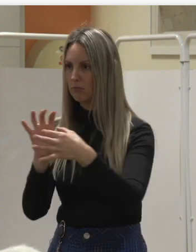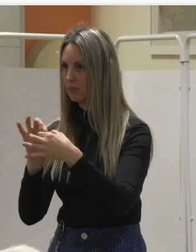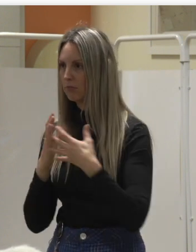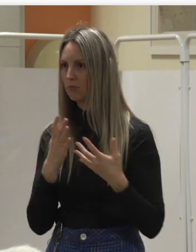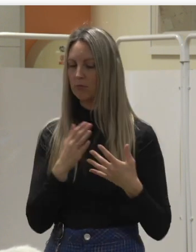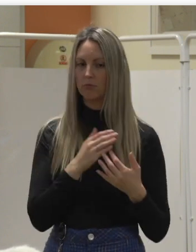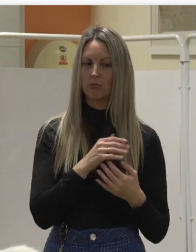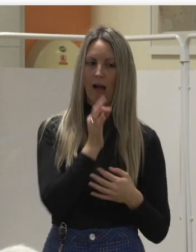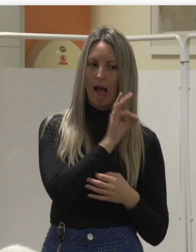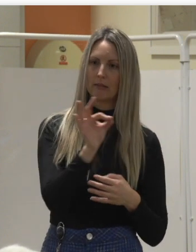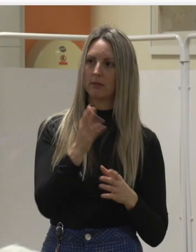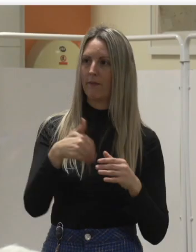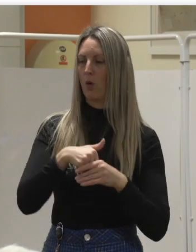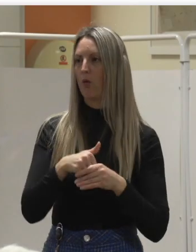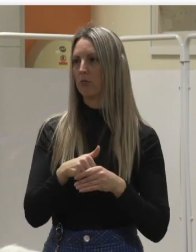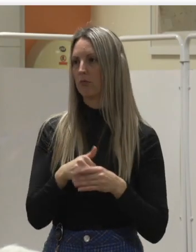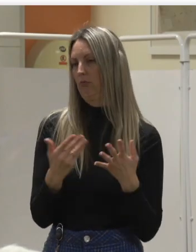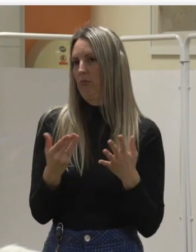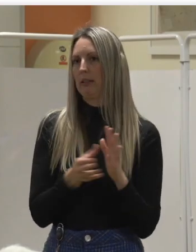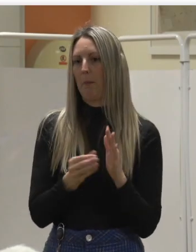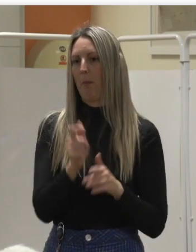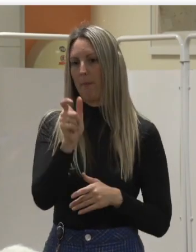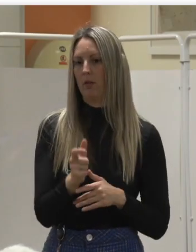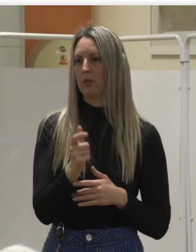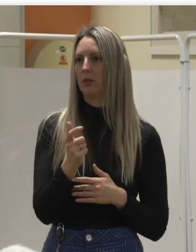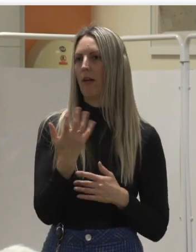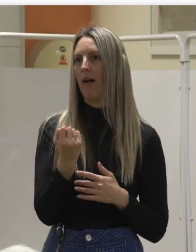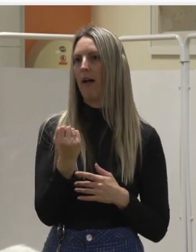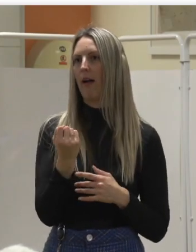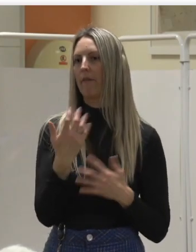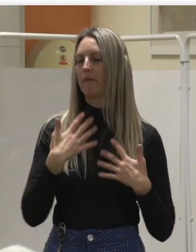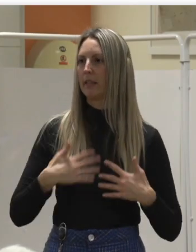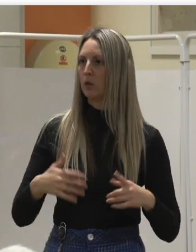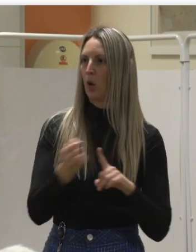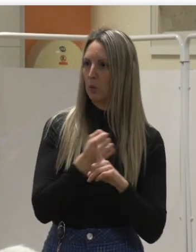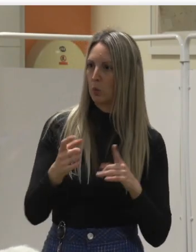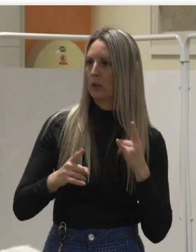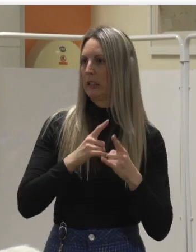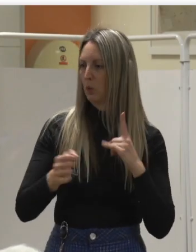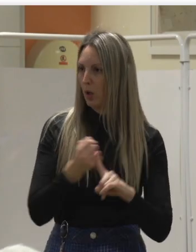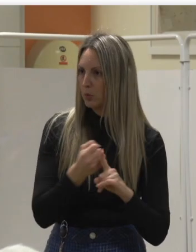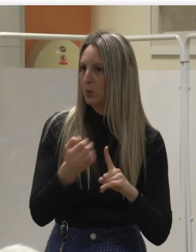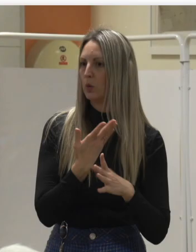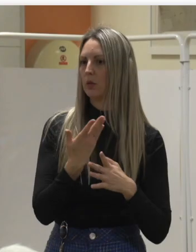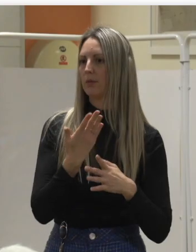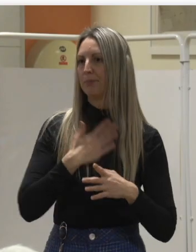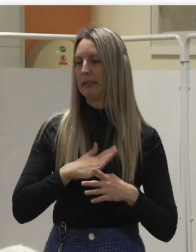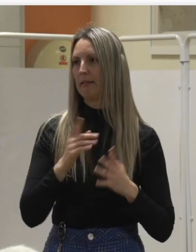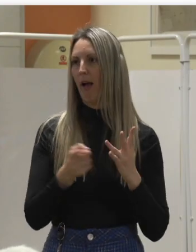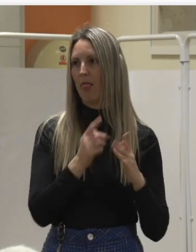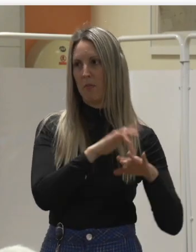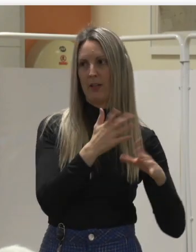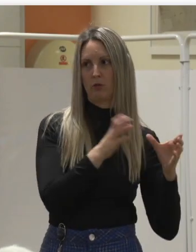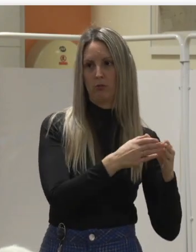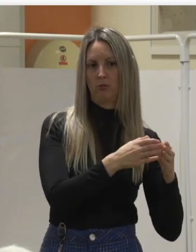abuse, which may be within the relations, or the child sexual abuse. So those are the drivers which